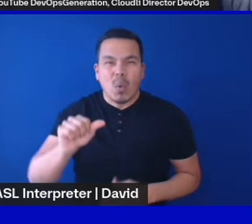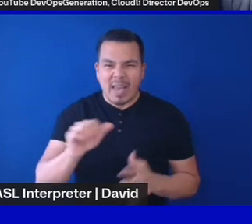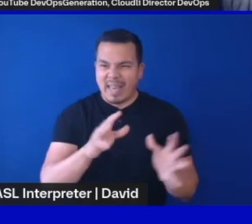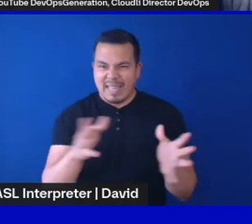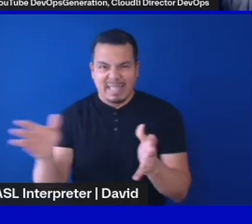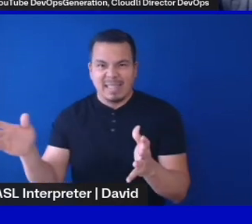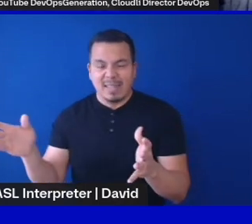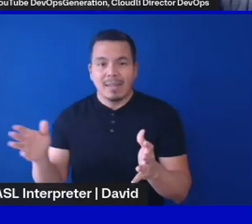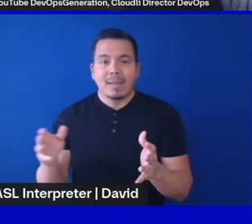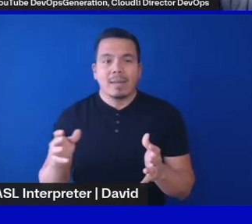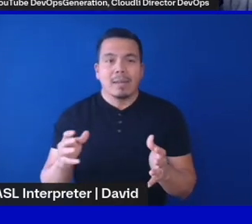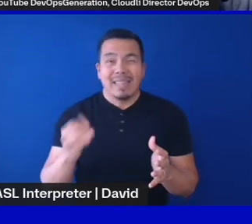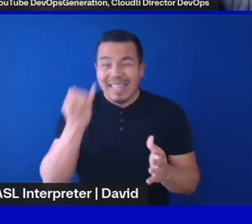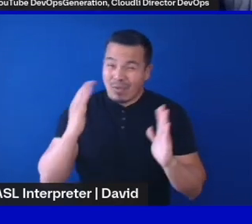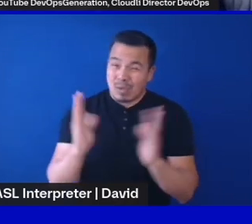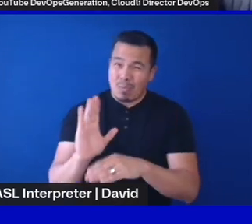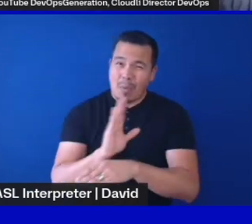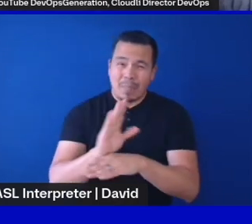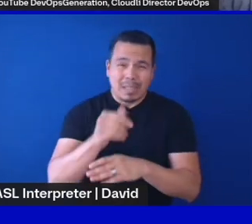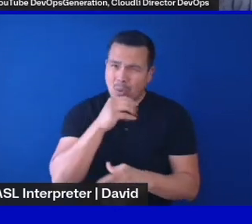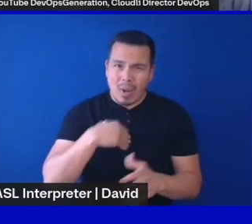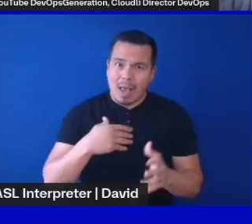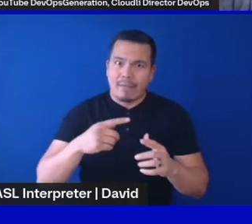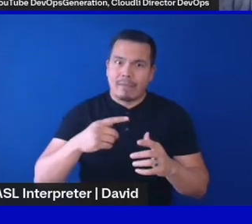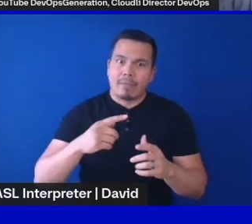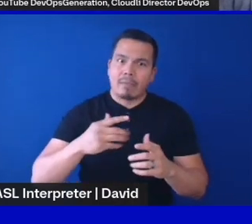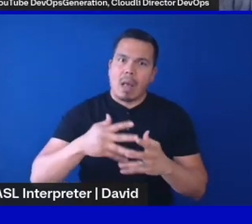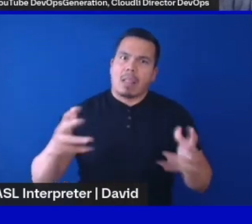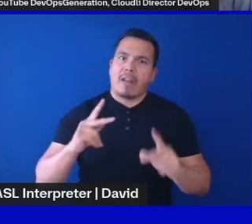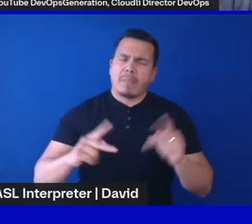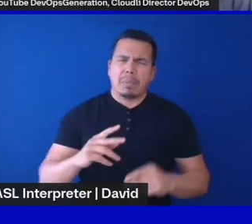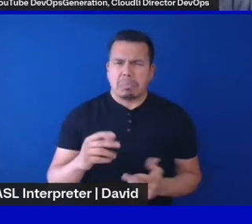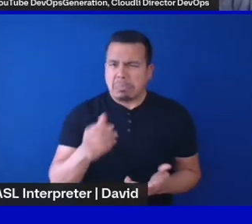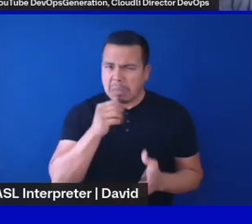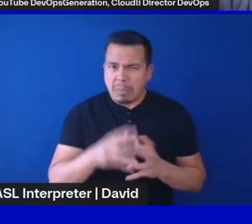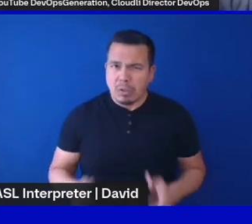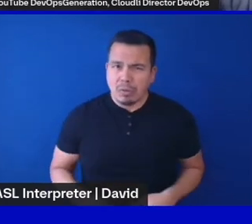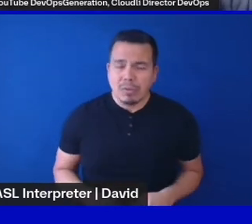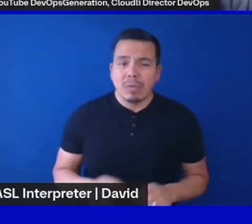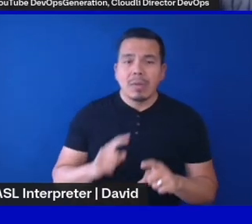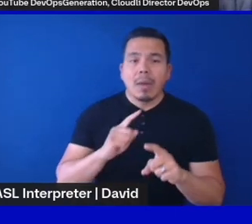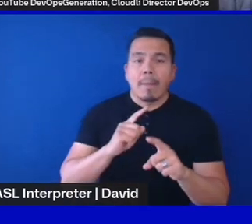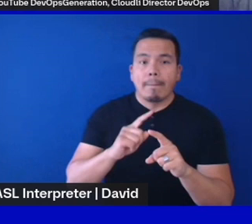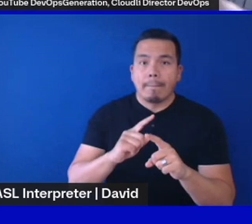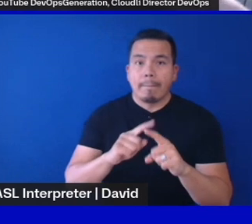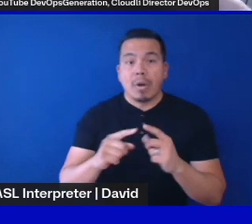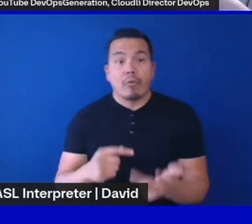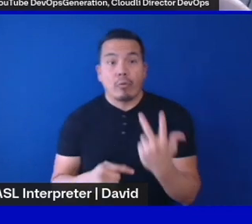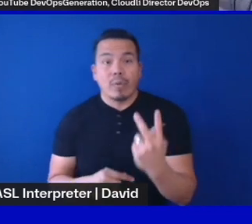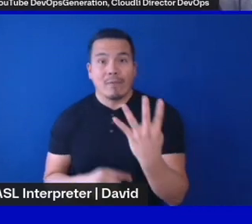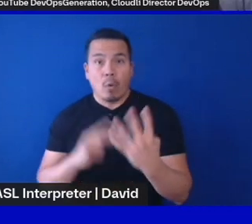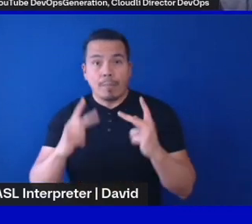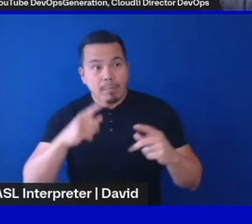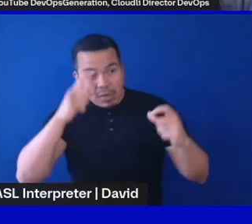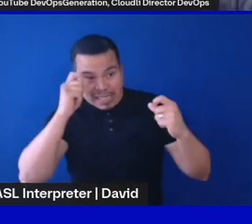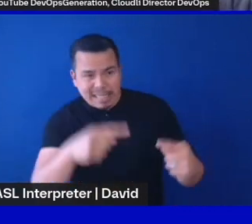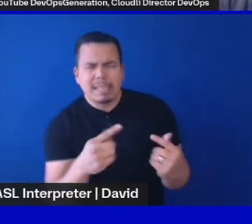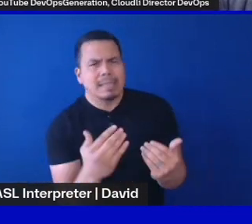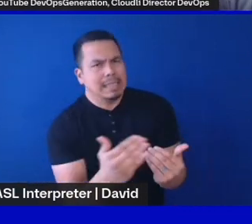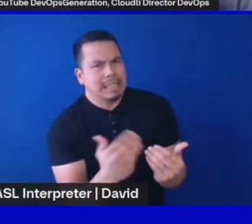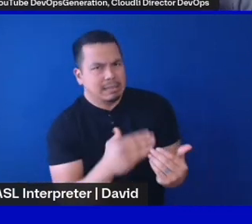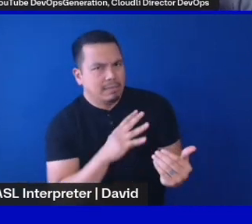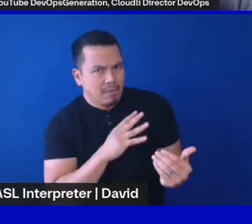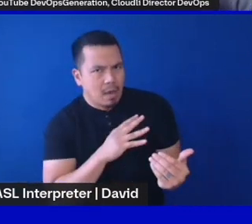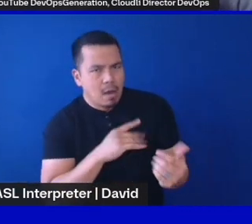have a lot of people when you're a small business, and so getting consensus with 3 or 4 people, it's pretty easy. But when you